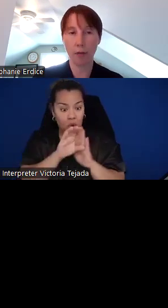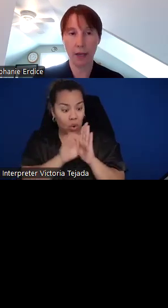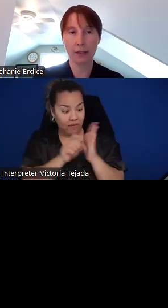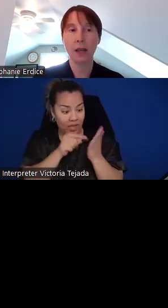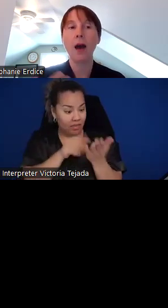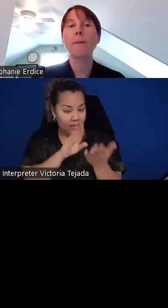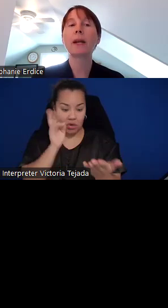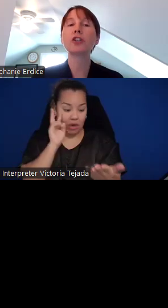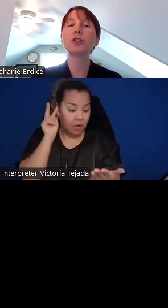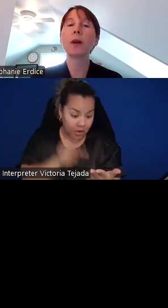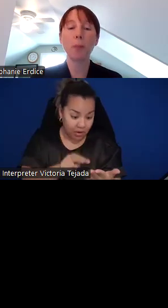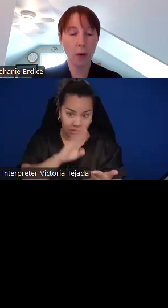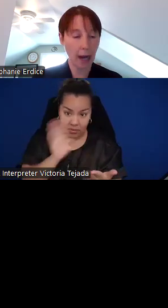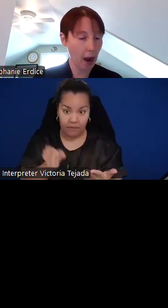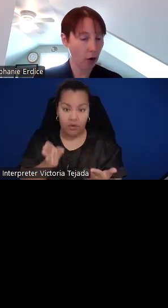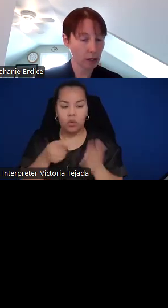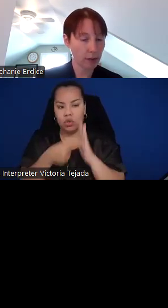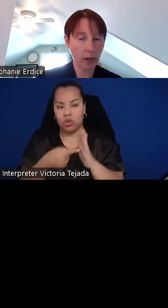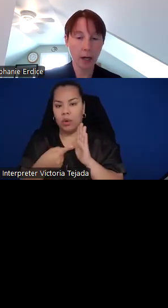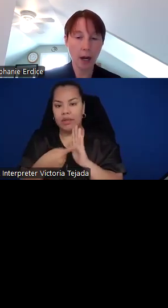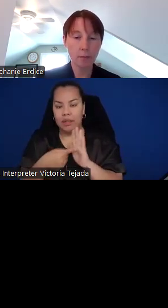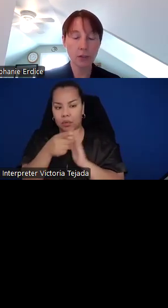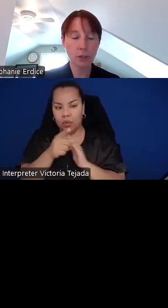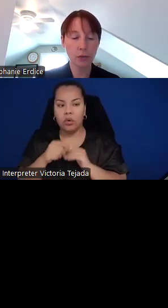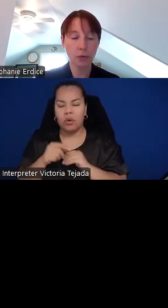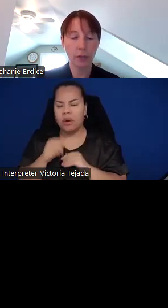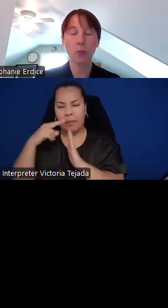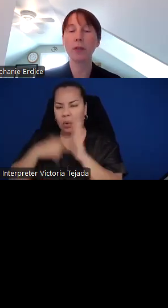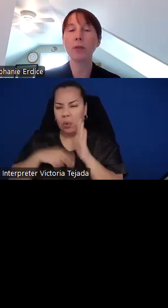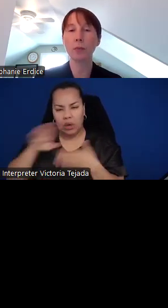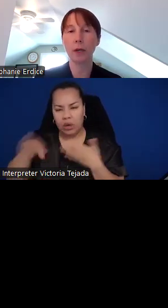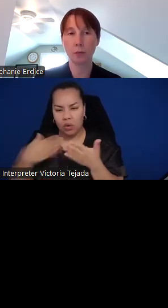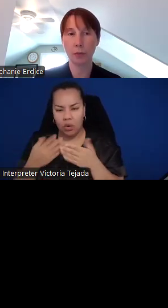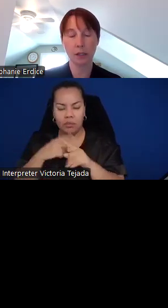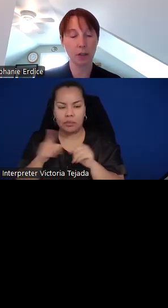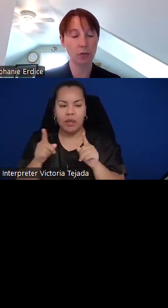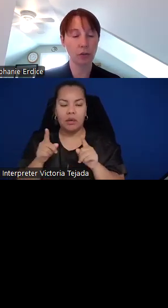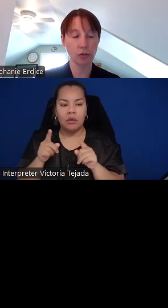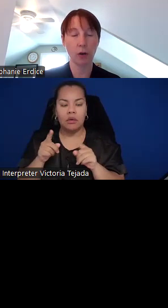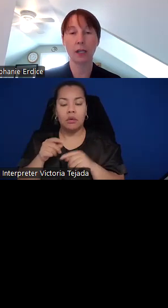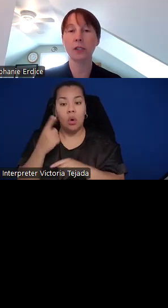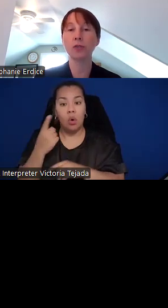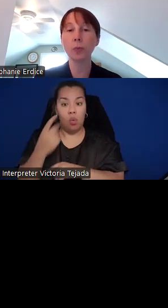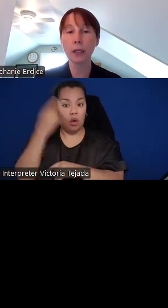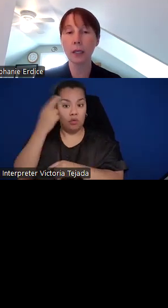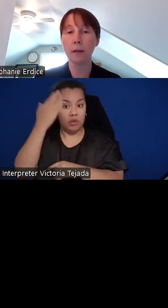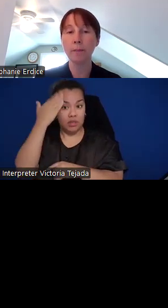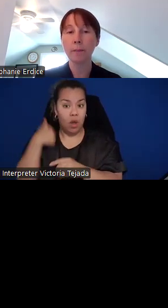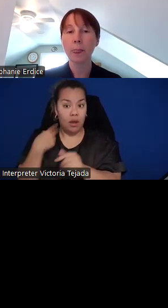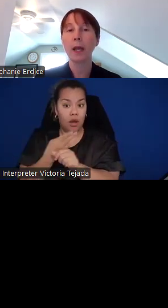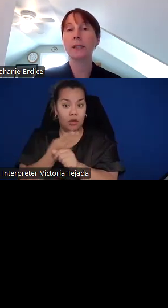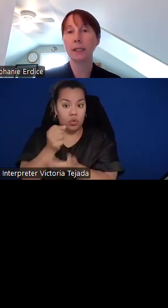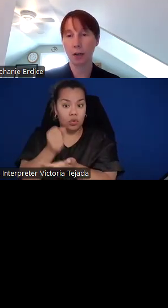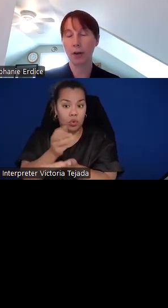read all of this, but I just want to point out that when it comes to like one of the reasons I use social work is it's